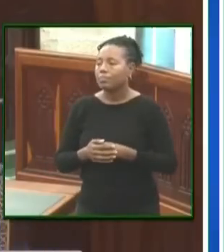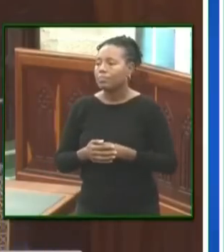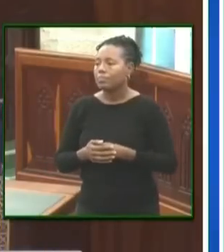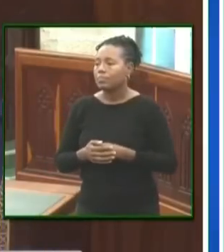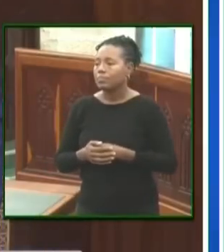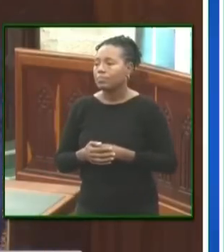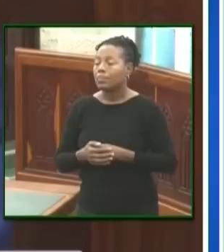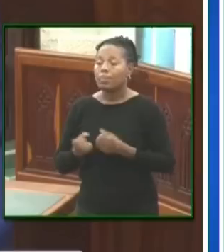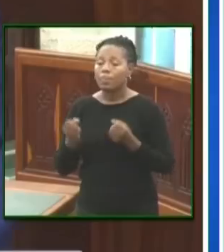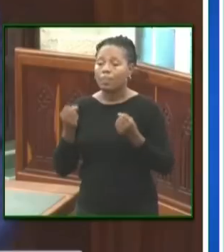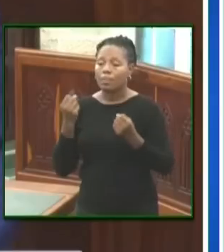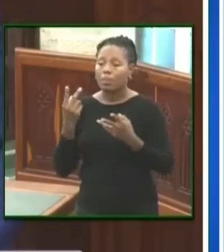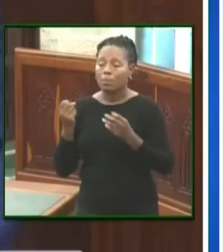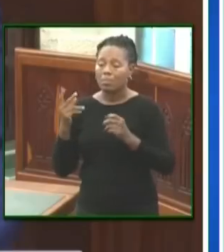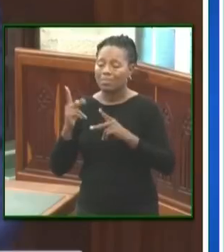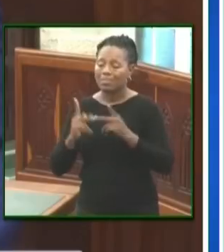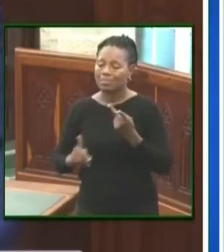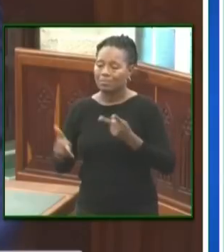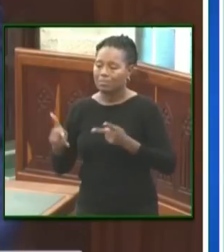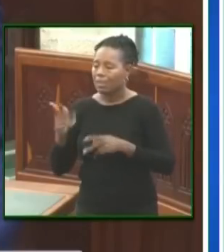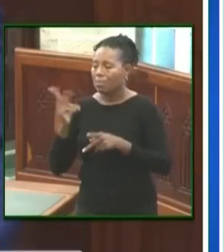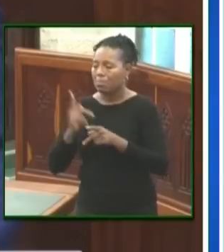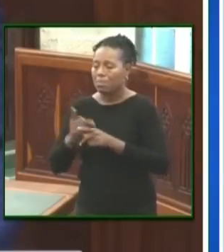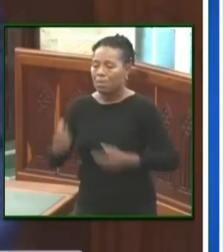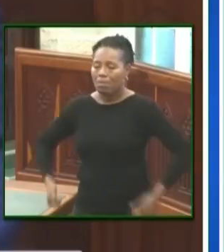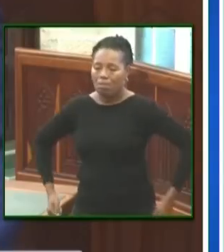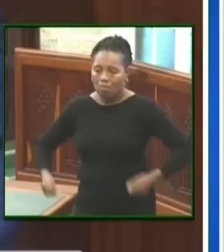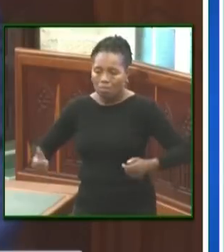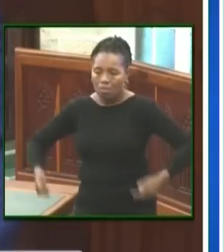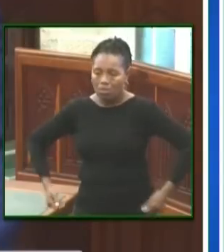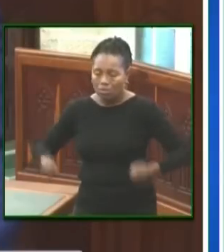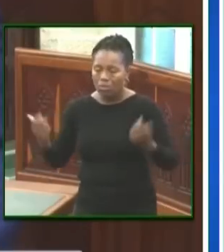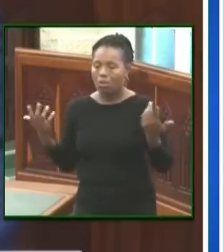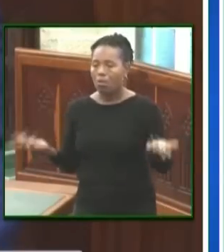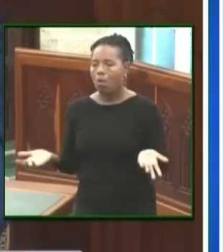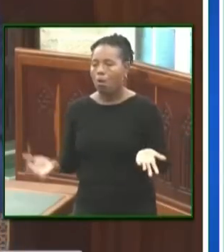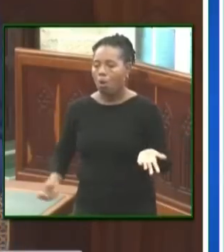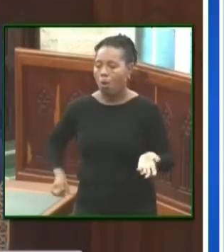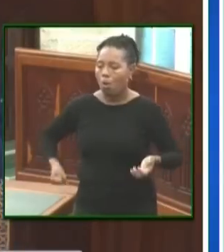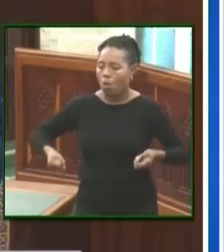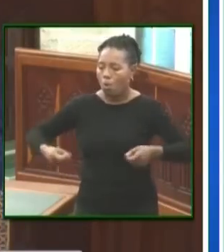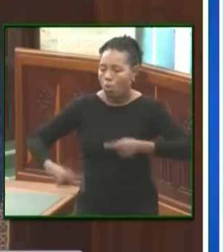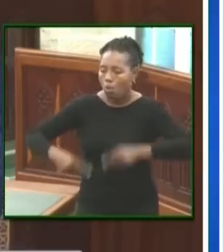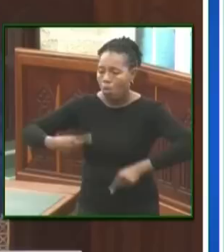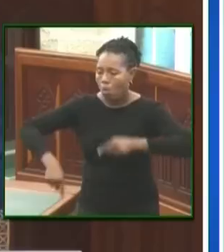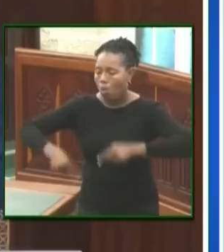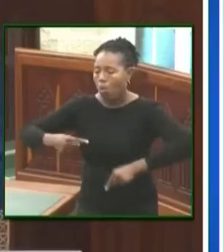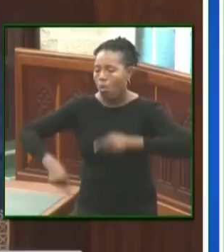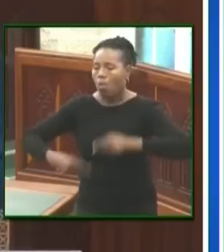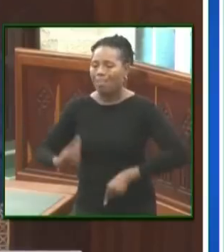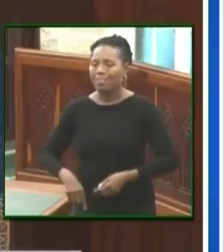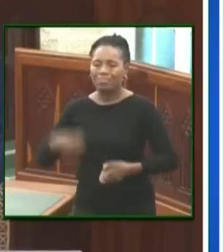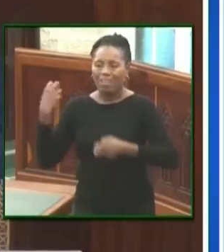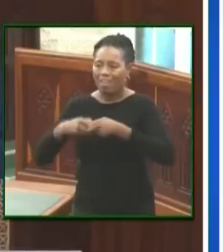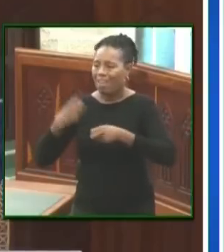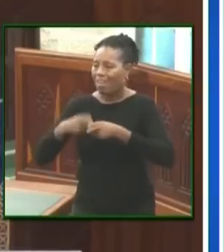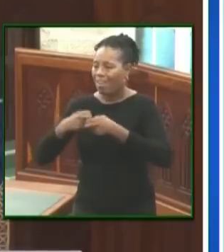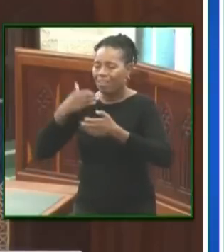face fact, there's a difficulty. And Under the draft